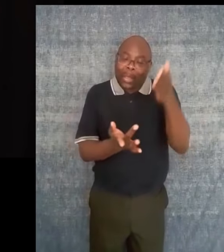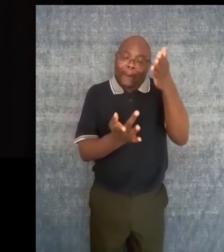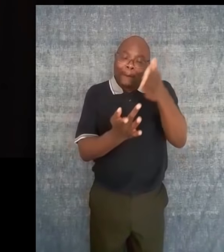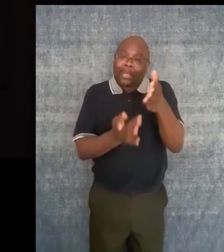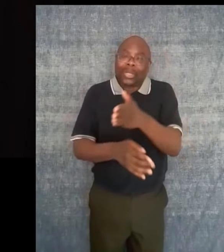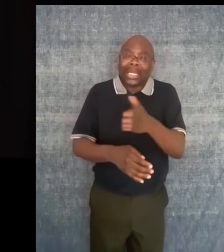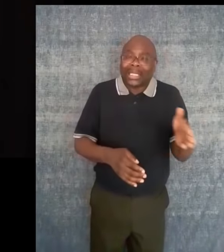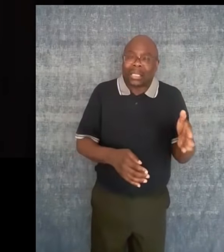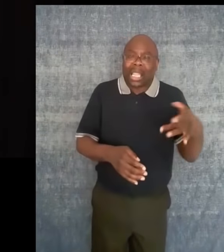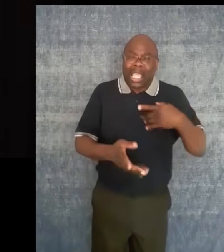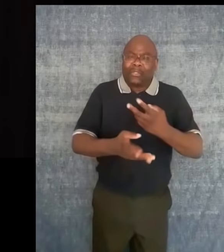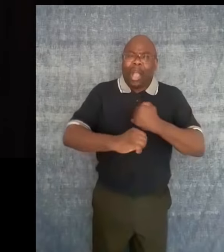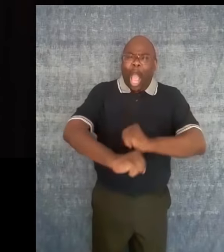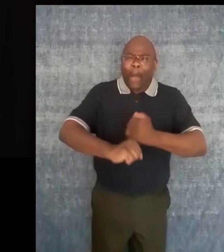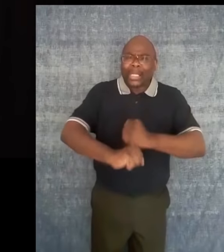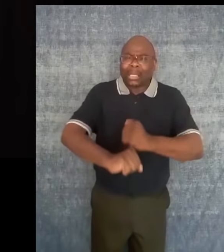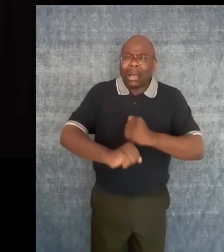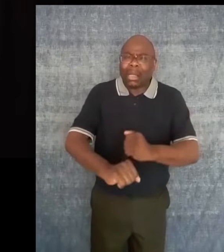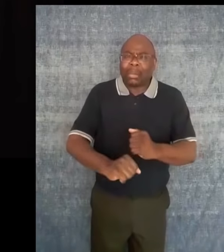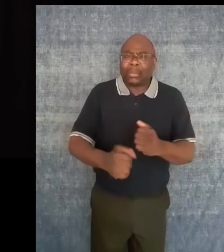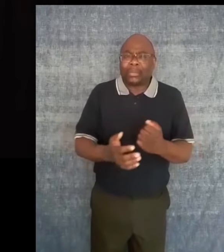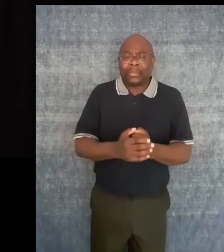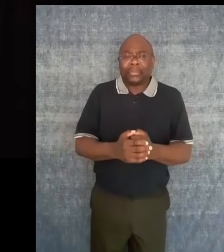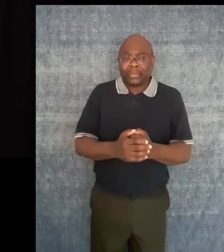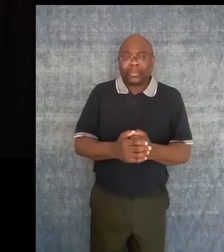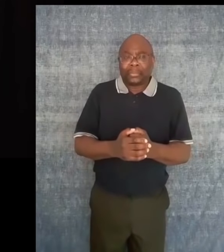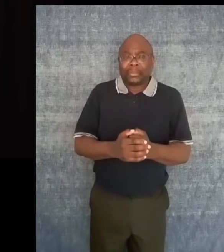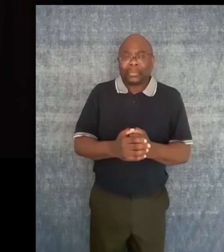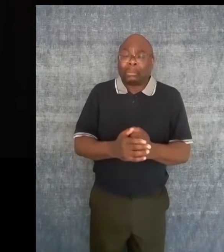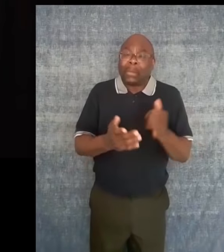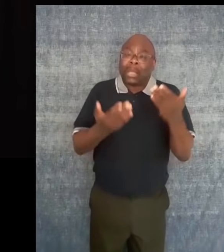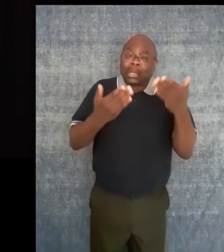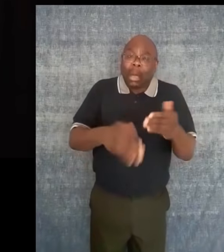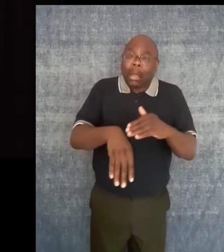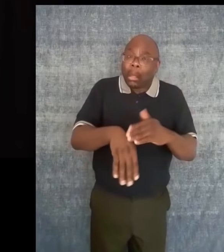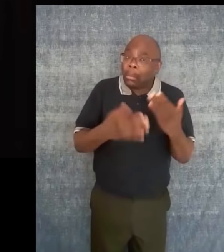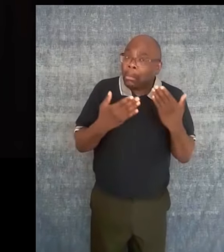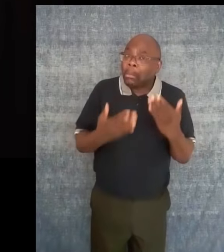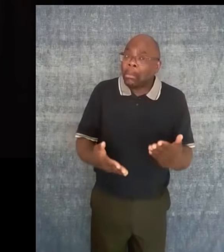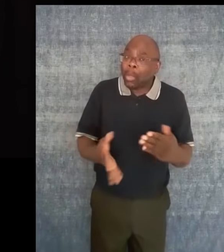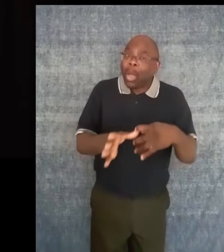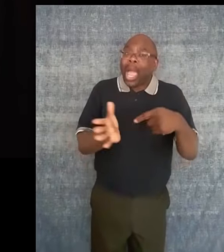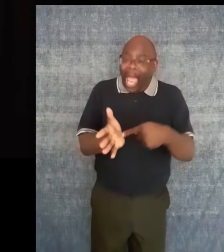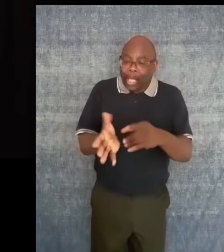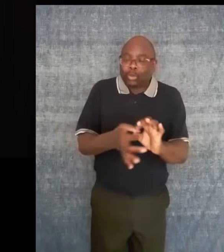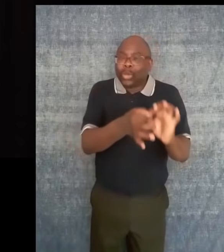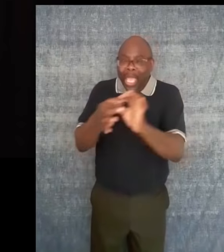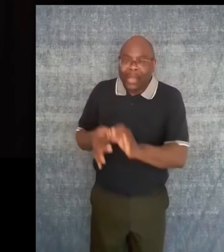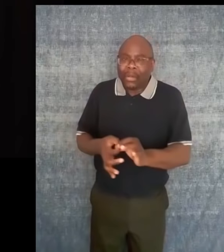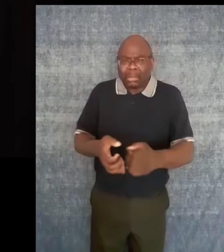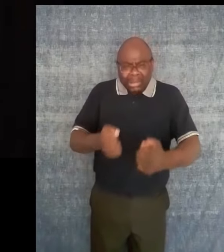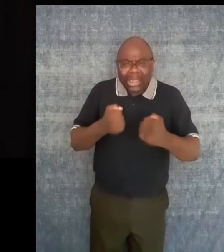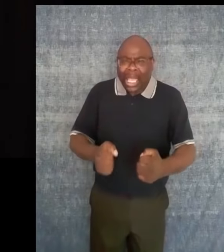and probably living as a carpenter, probably on the dark side of things. So let's act together. let us